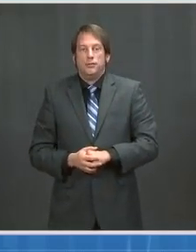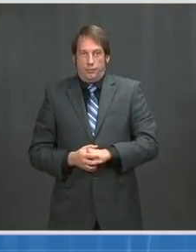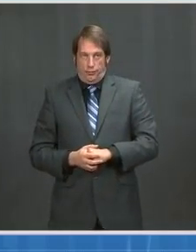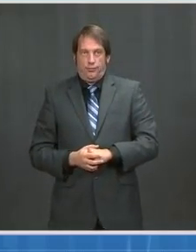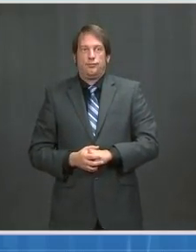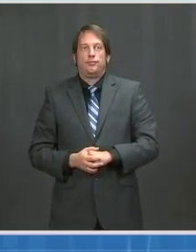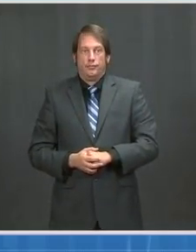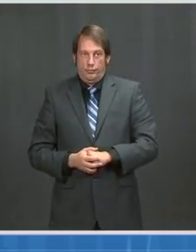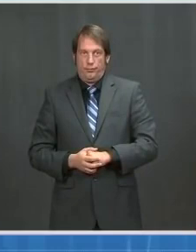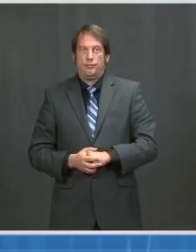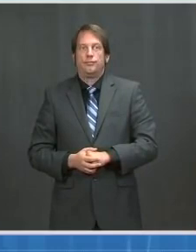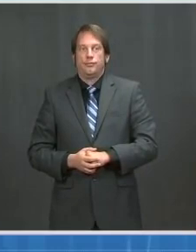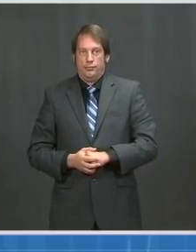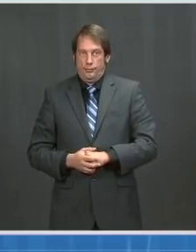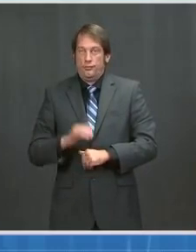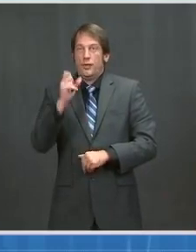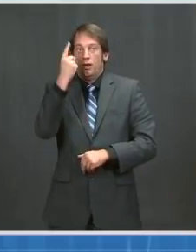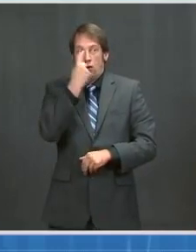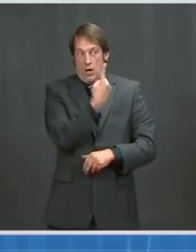fully vaccinated.